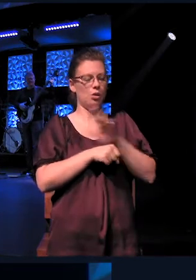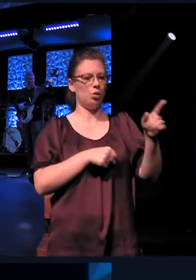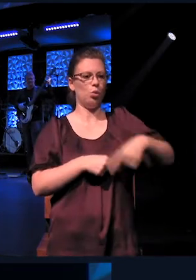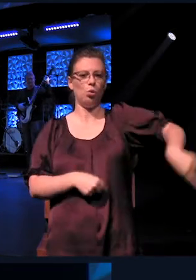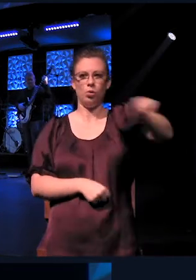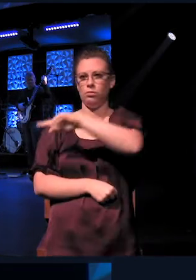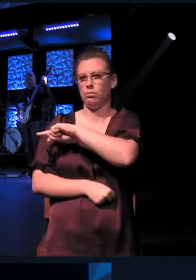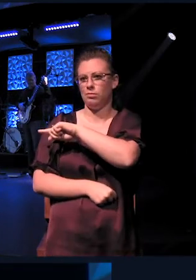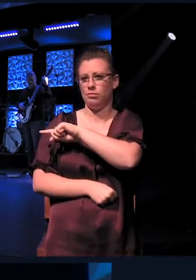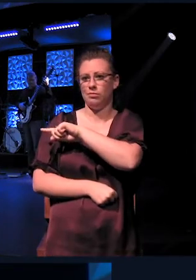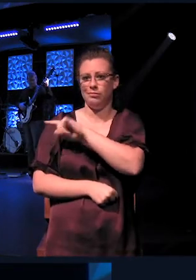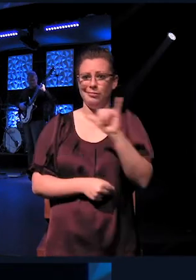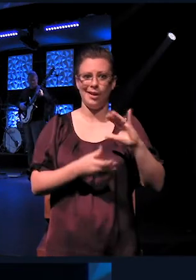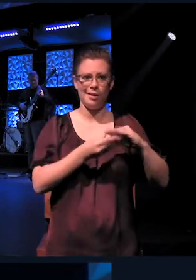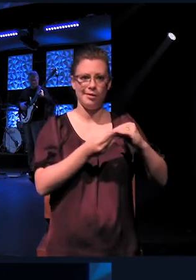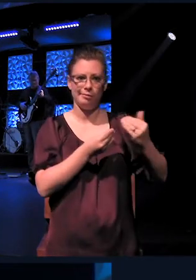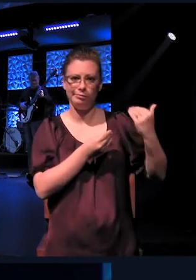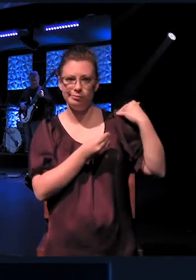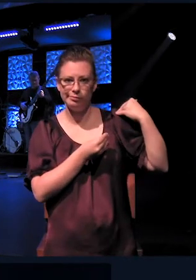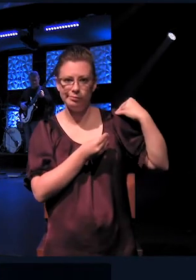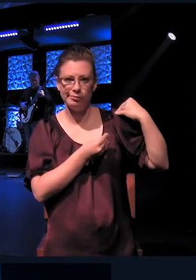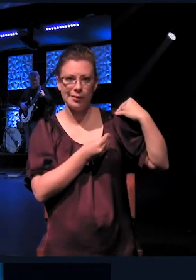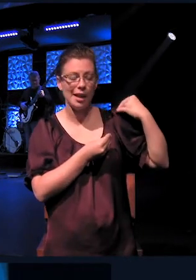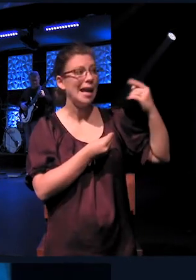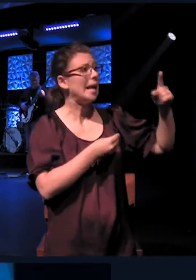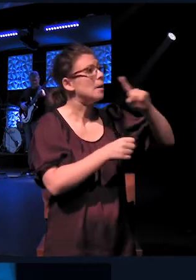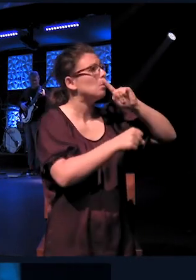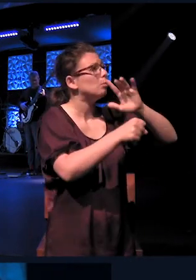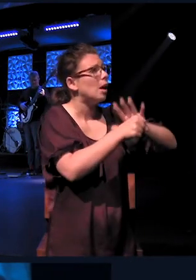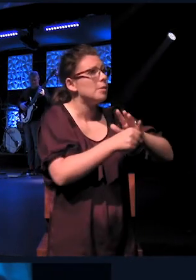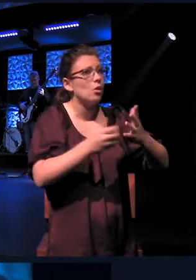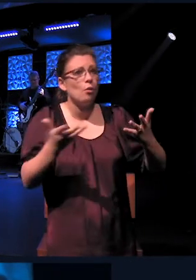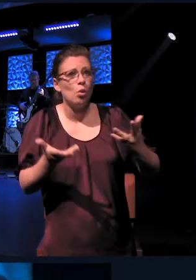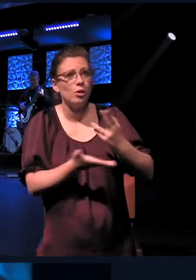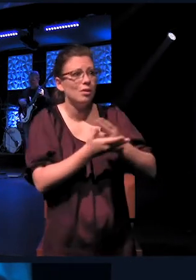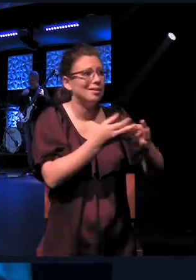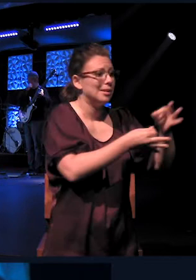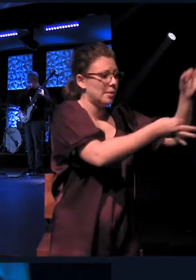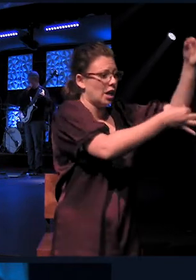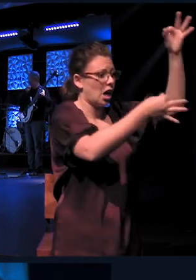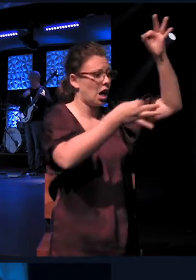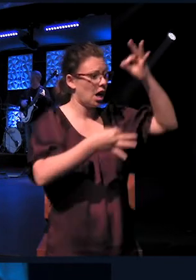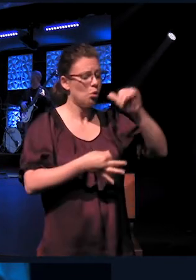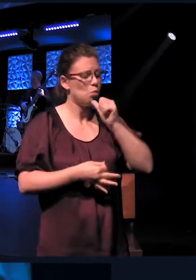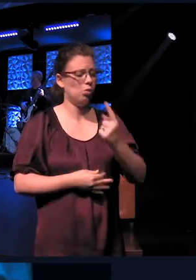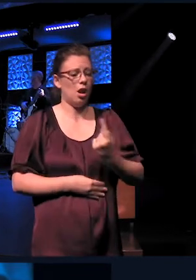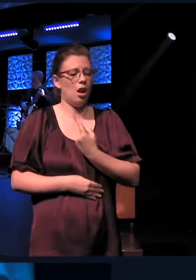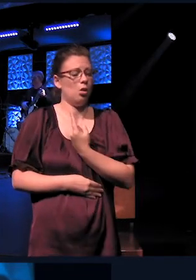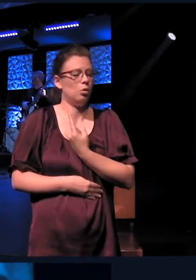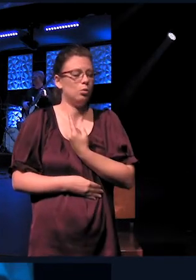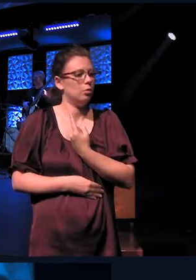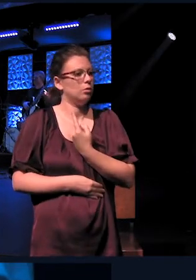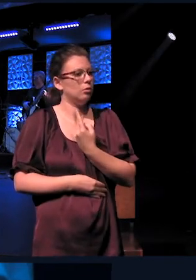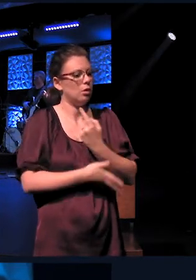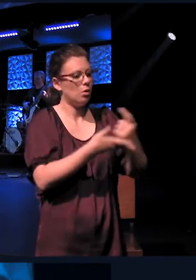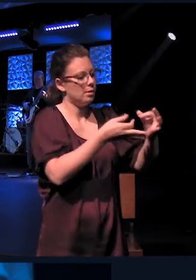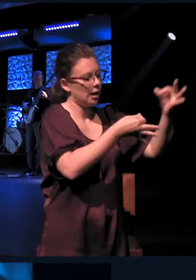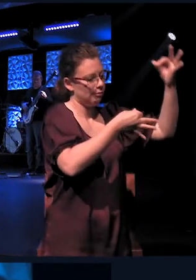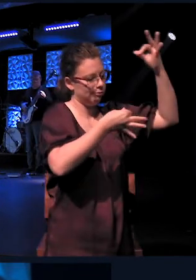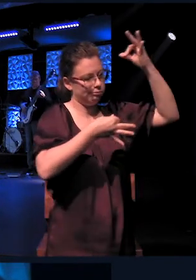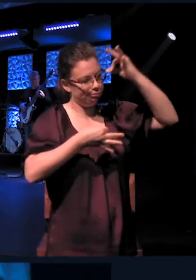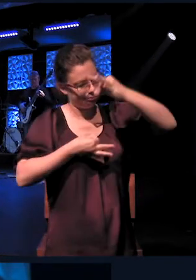Jesus, like I said, promised us the Holy Spirit that he wouldn't leave us alone, that he would be in us as